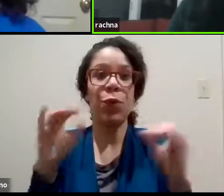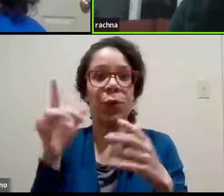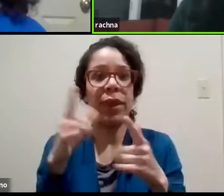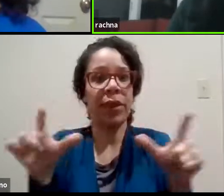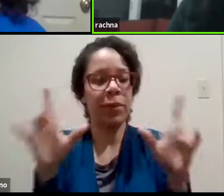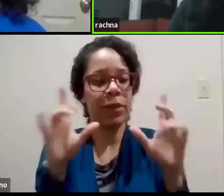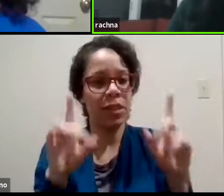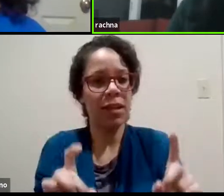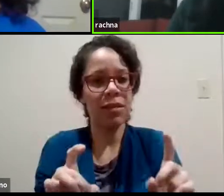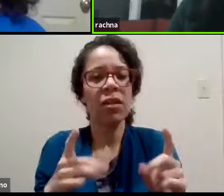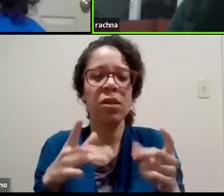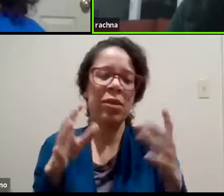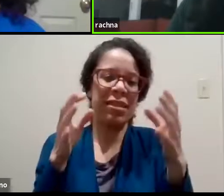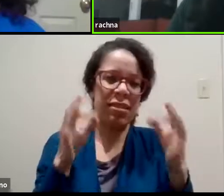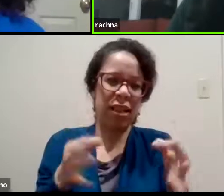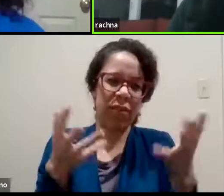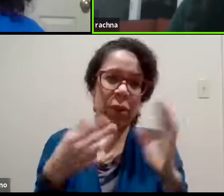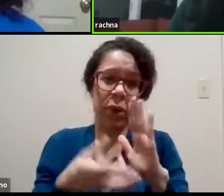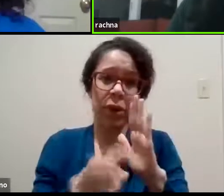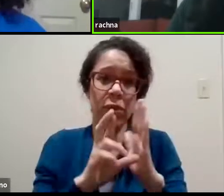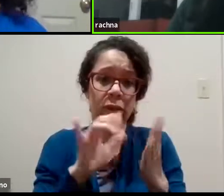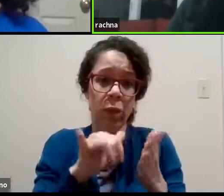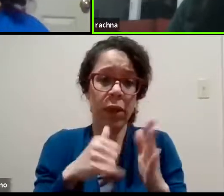So we would definitely want to review that.